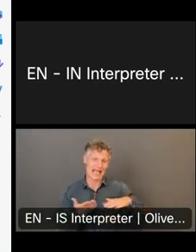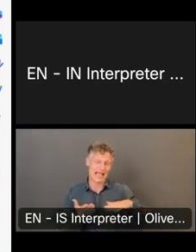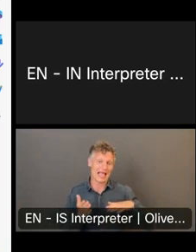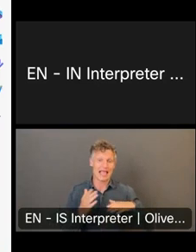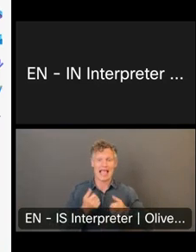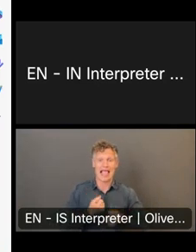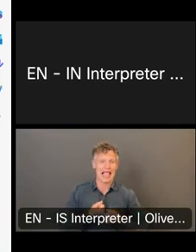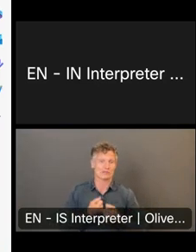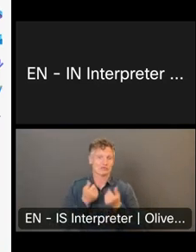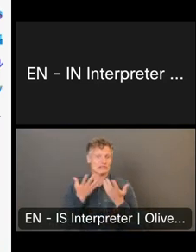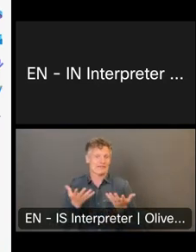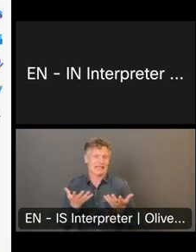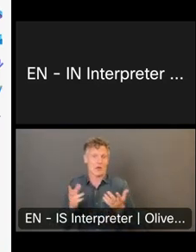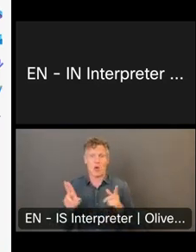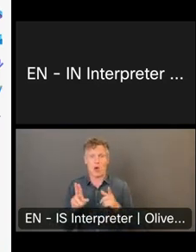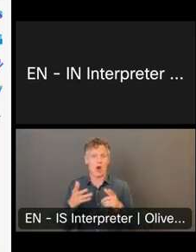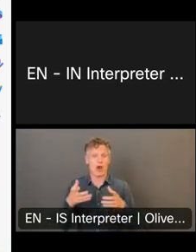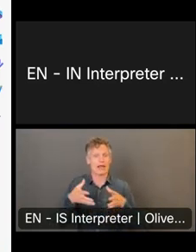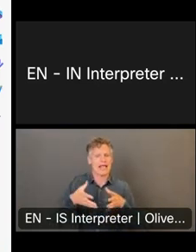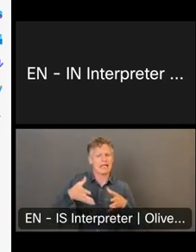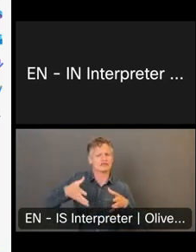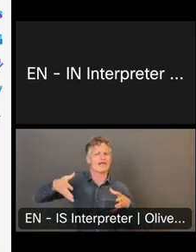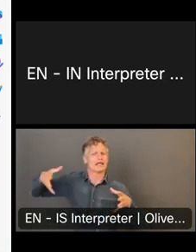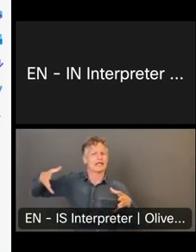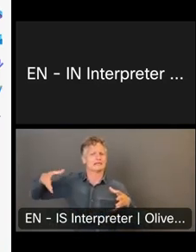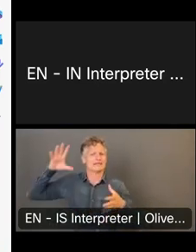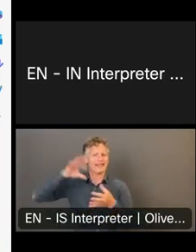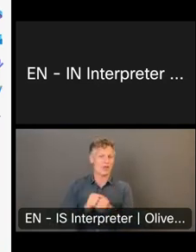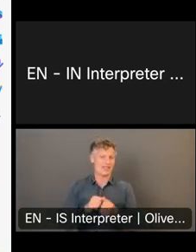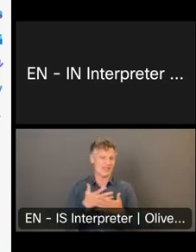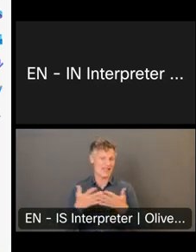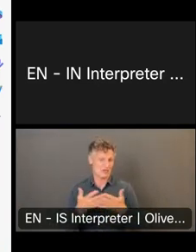language. And so this is a way of kind of